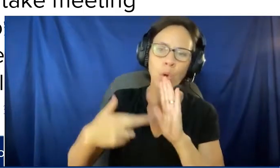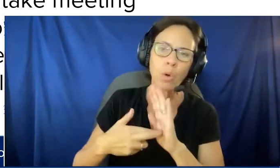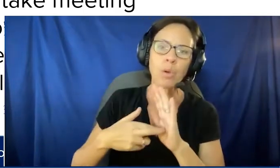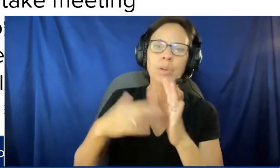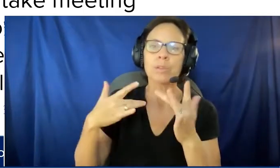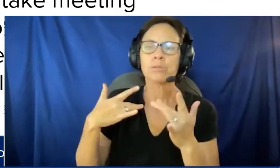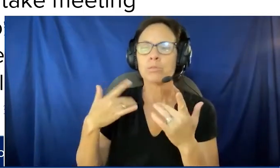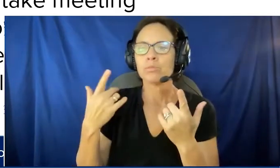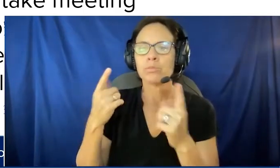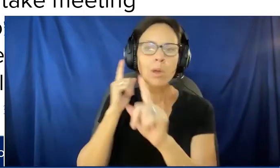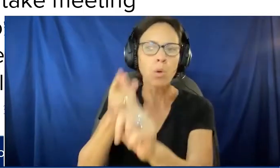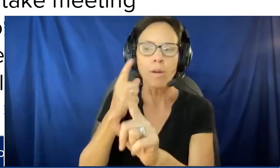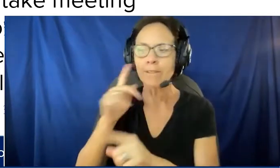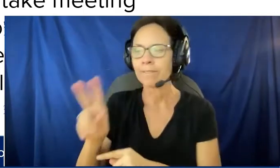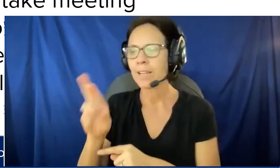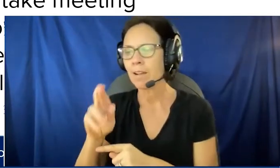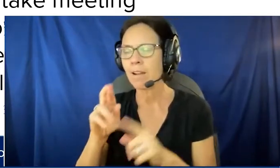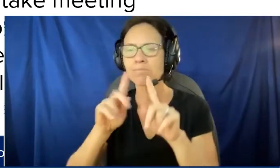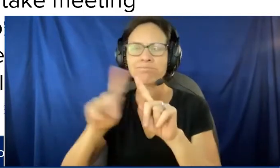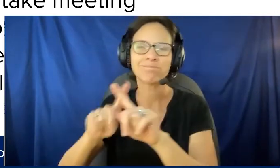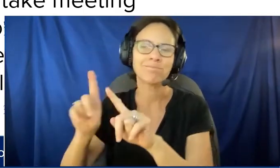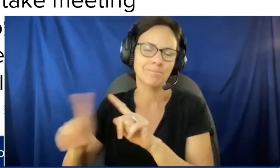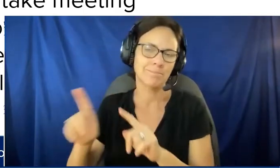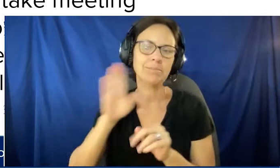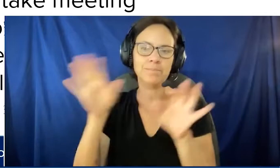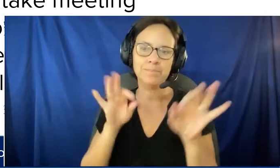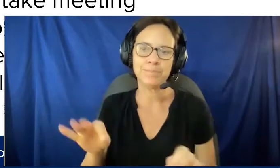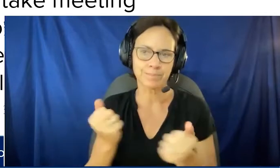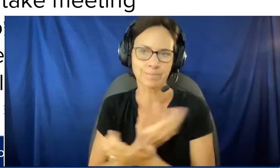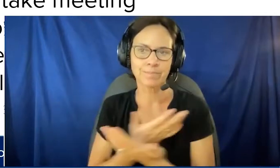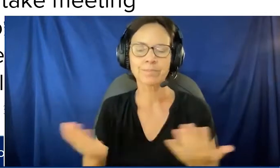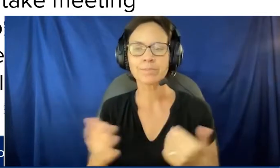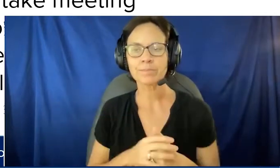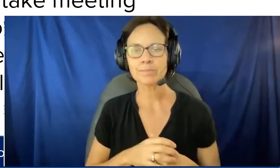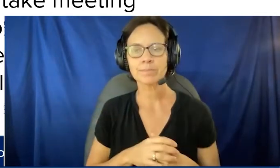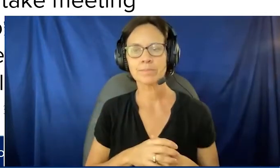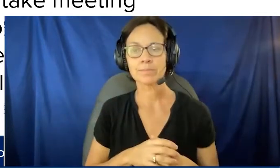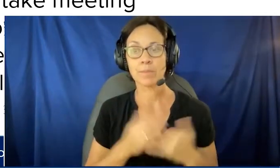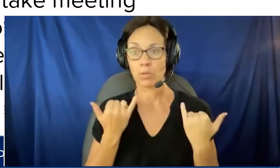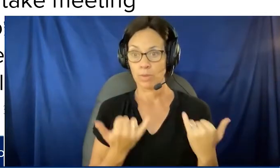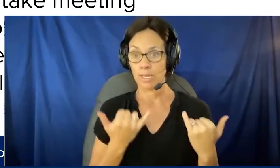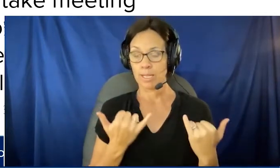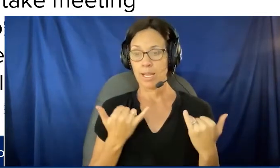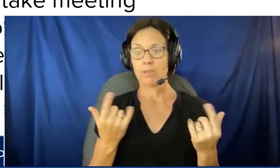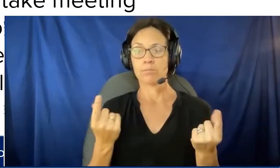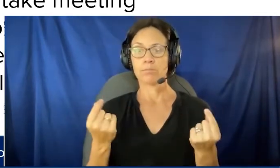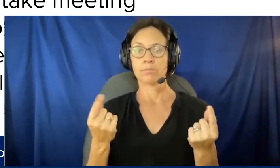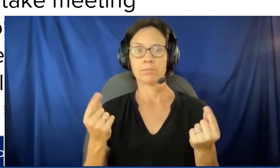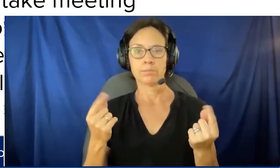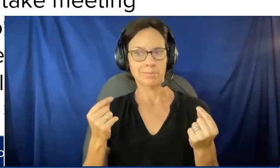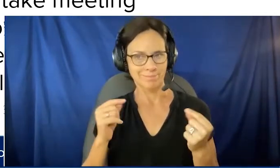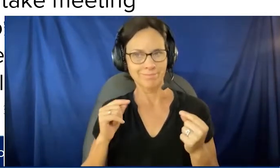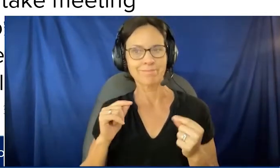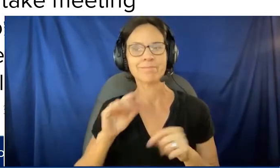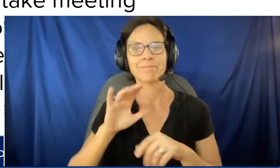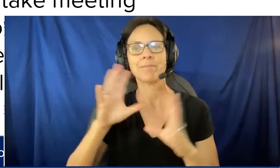that kind of stuff and kind of explain everything. At the present moment, we are doing everything